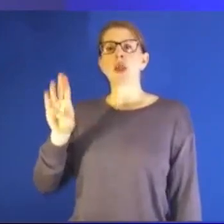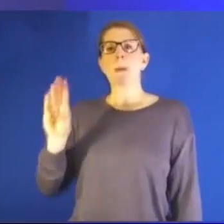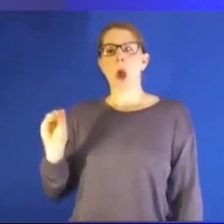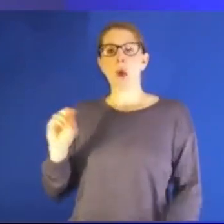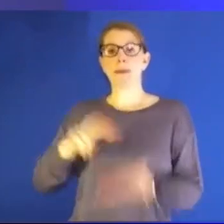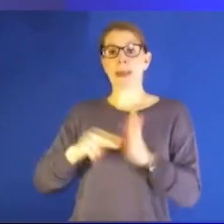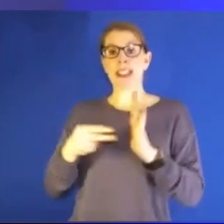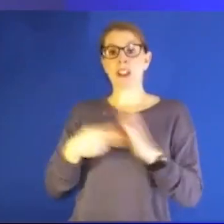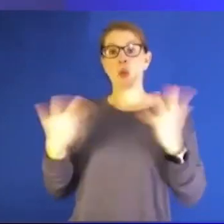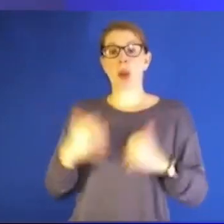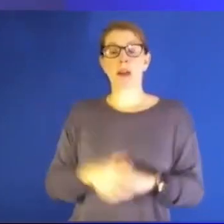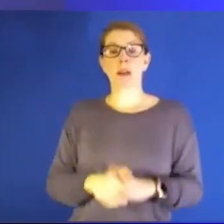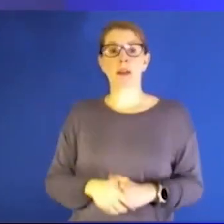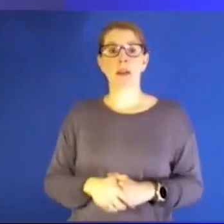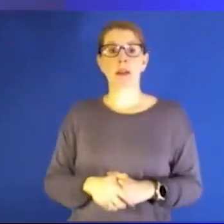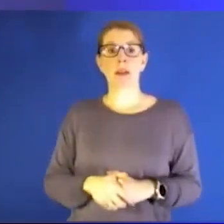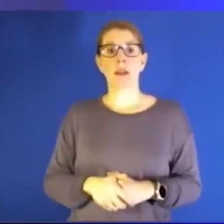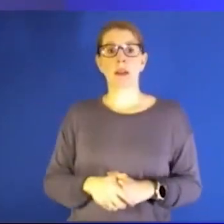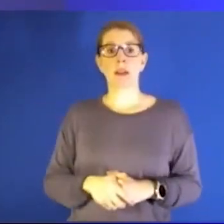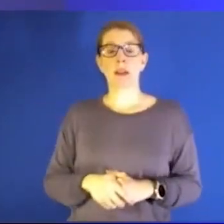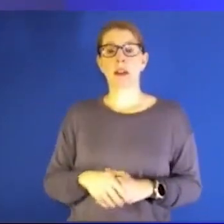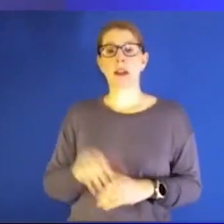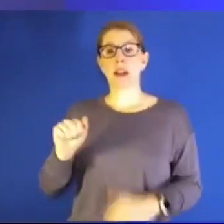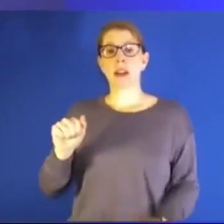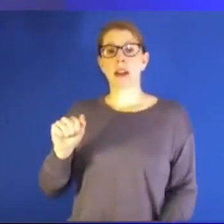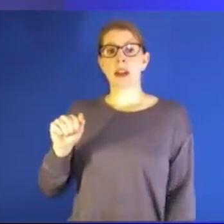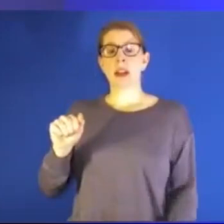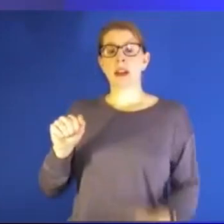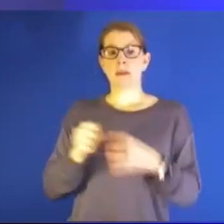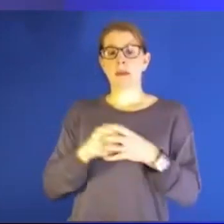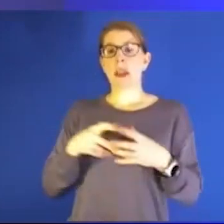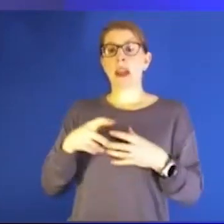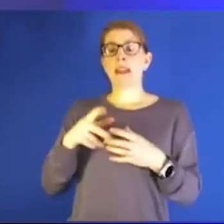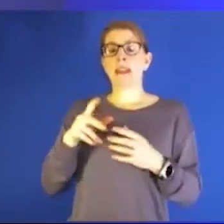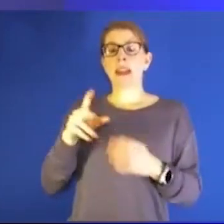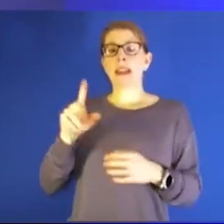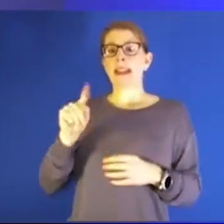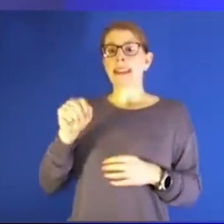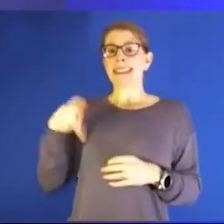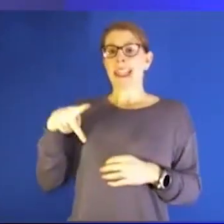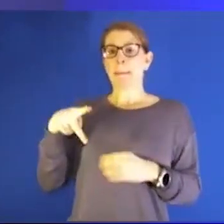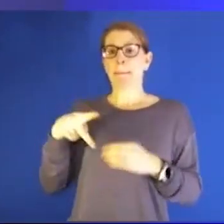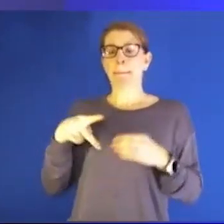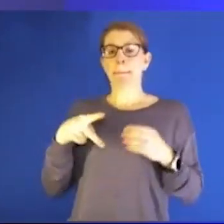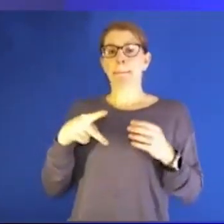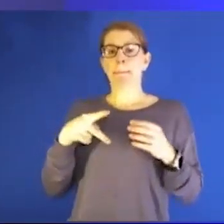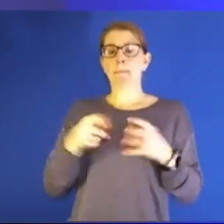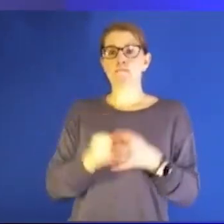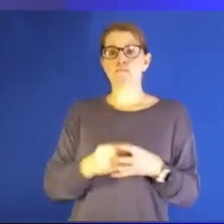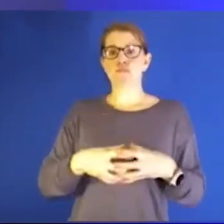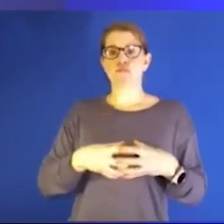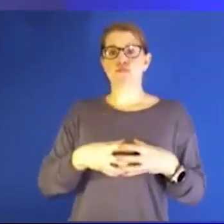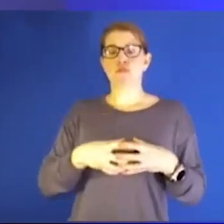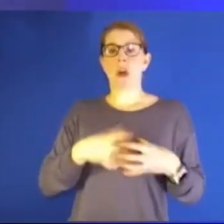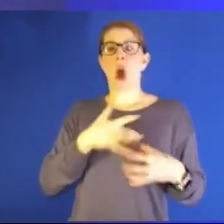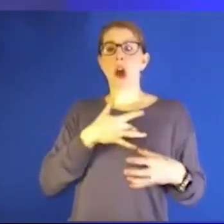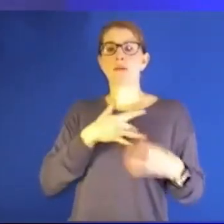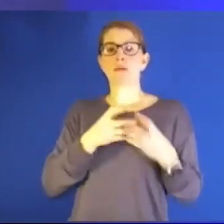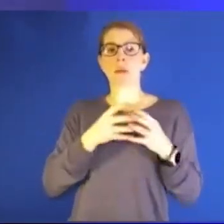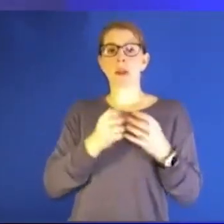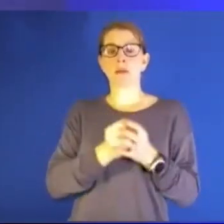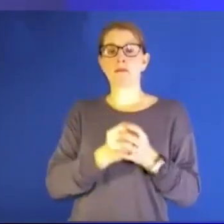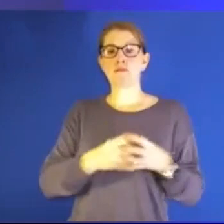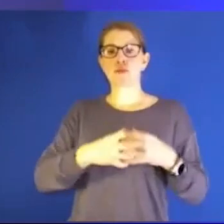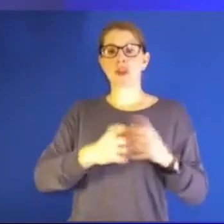it's based on the apical ballooning, or the tip of the heart balloons out into a different form